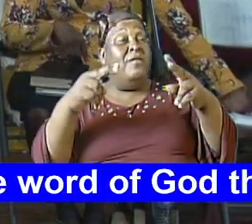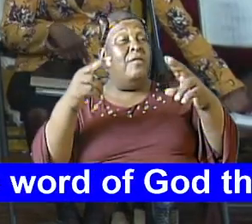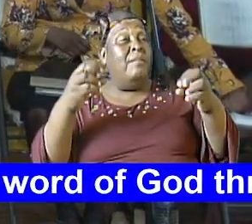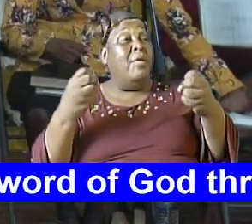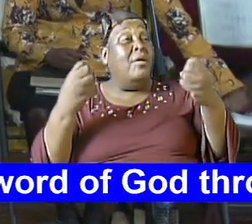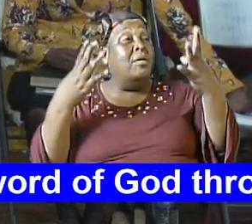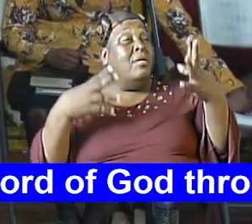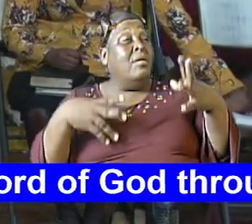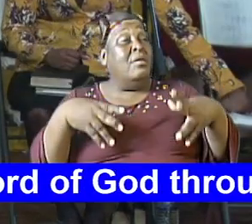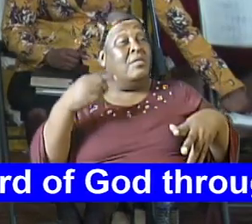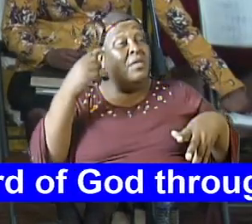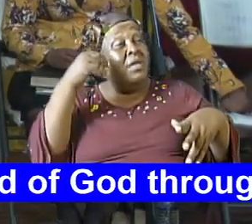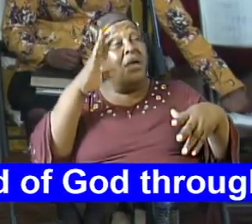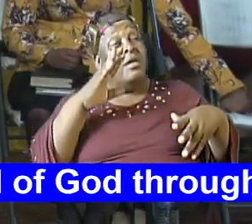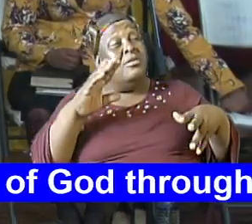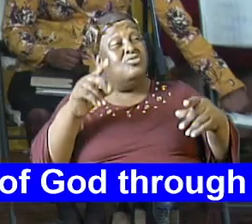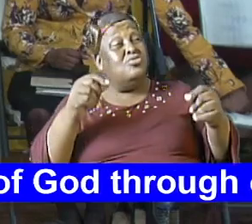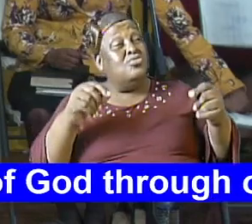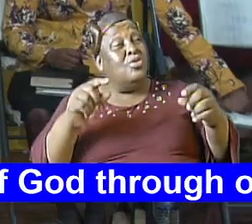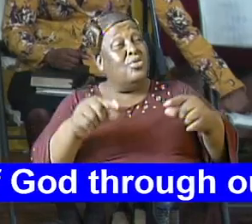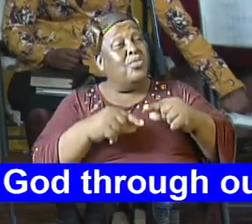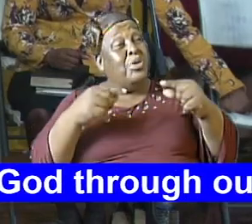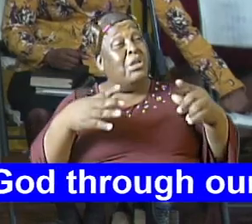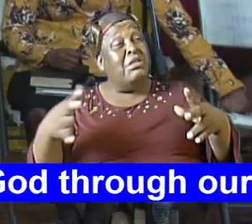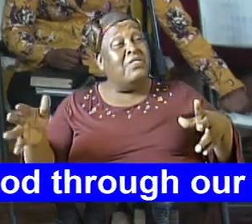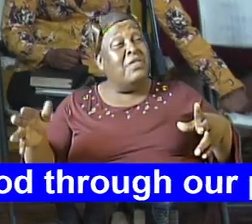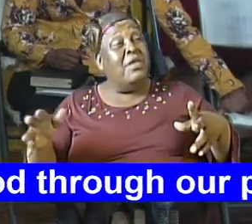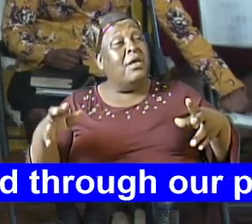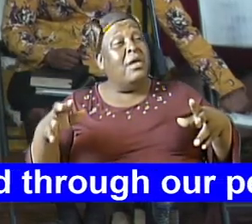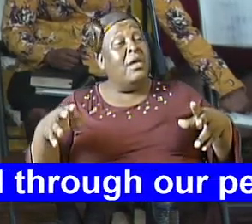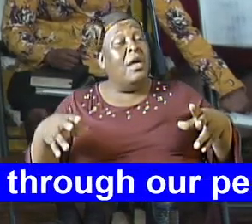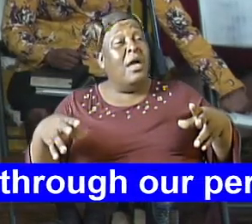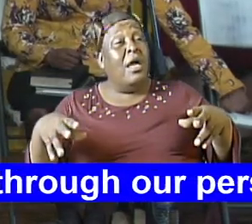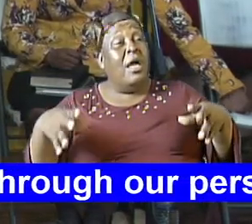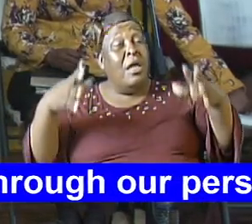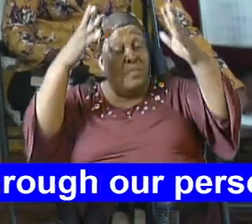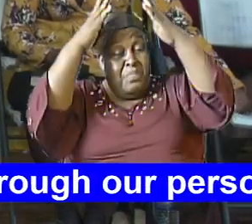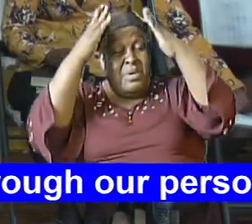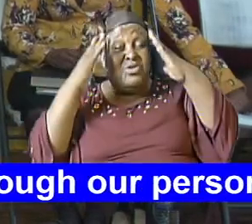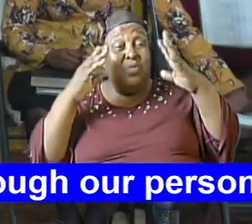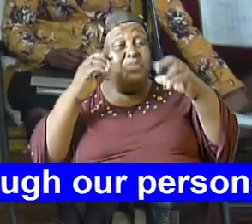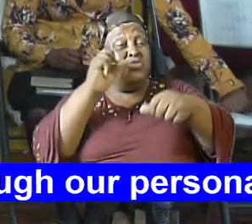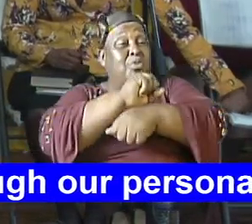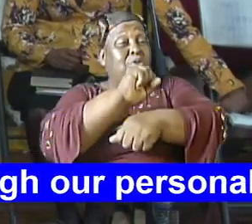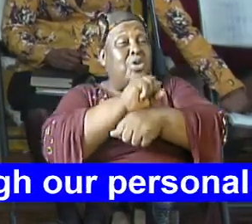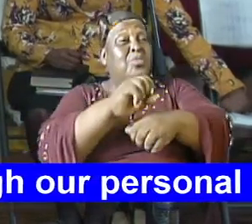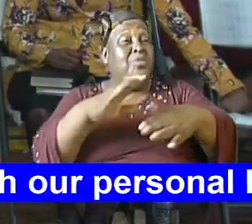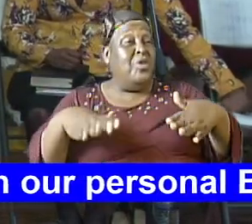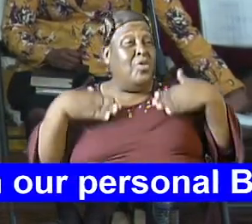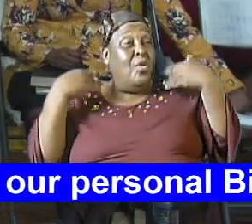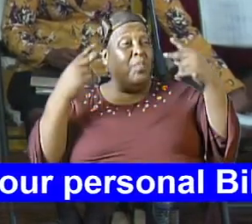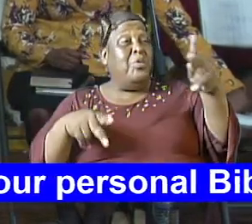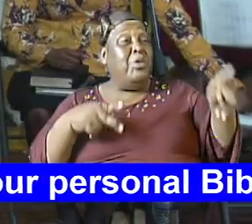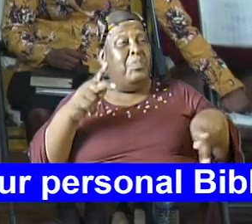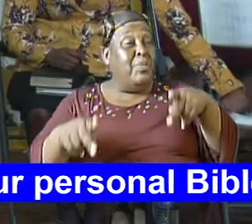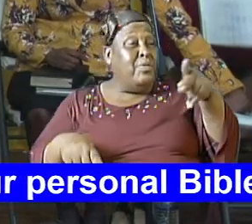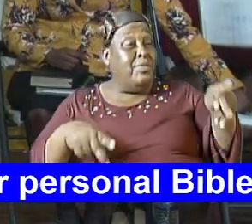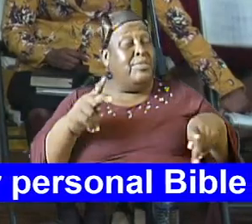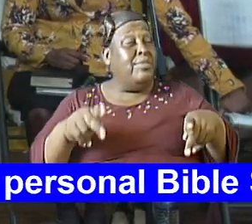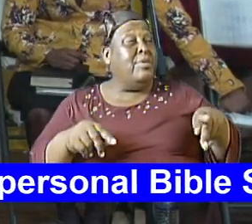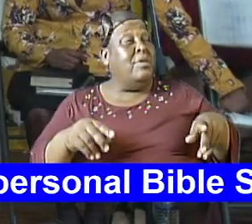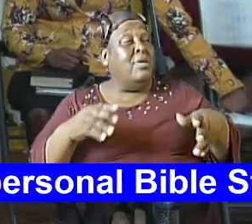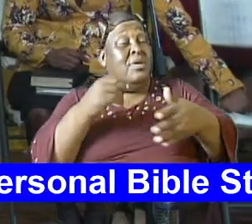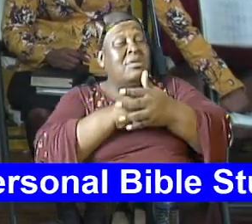thing in your lives. And I just want to say I know Bishop has been working with the young people, explaining a lot of questions that you have,